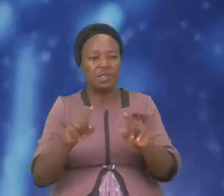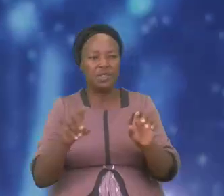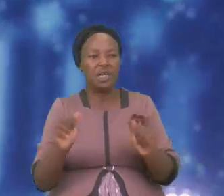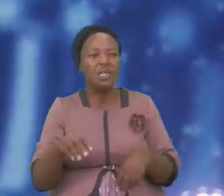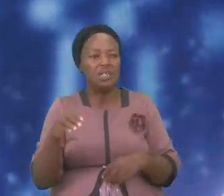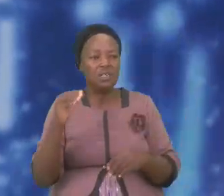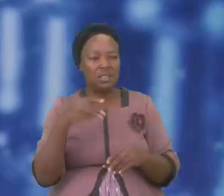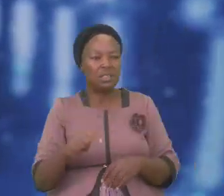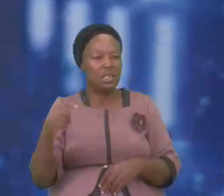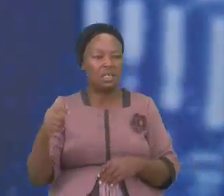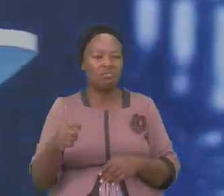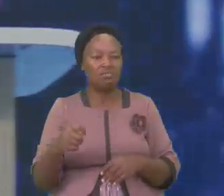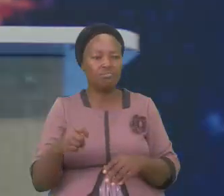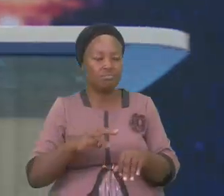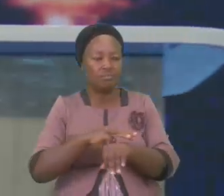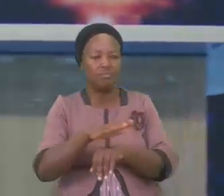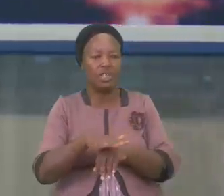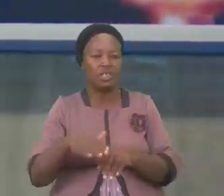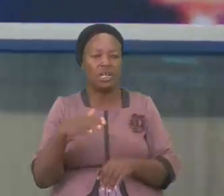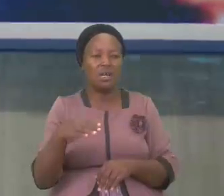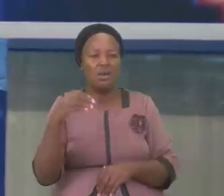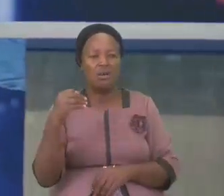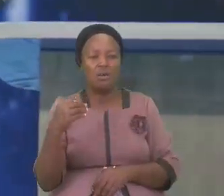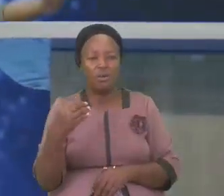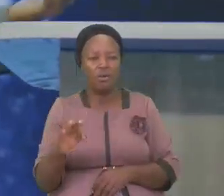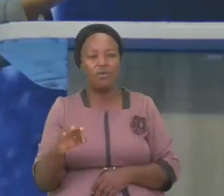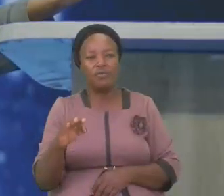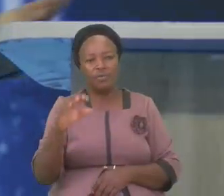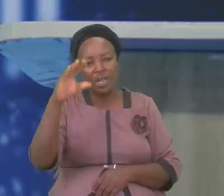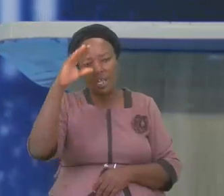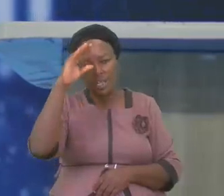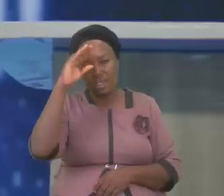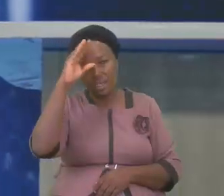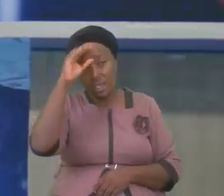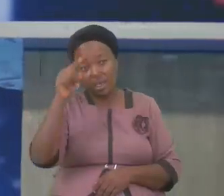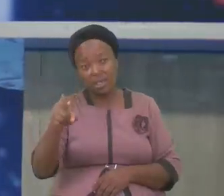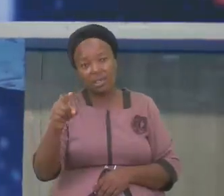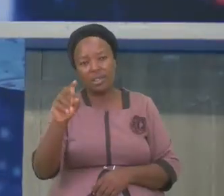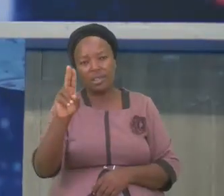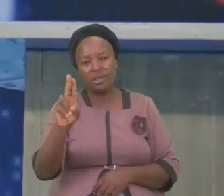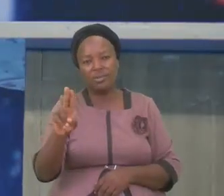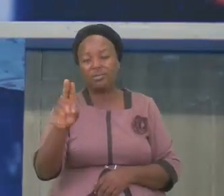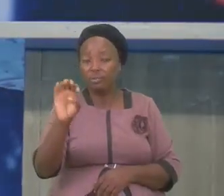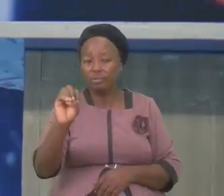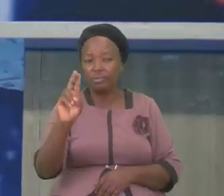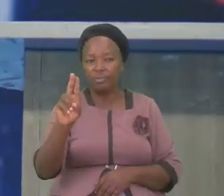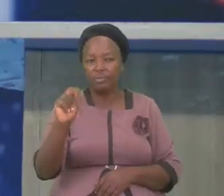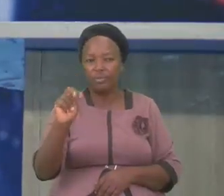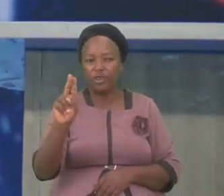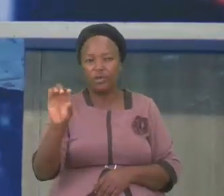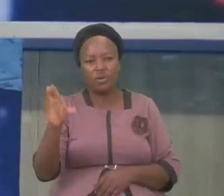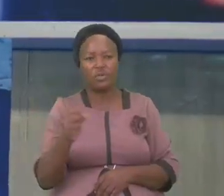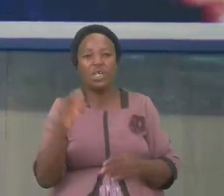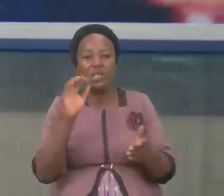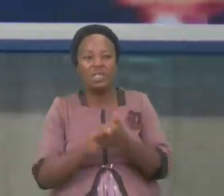the princes. What at that point is that many people in Judah, thousands of them, they were